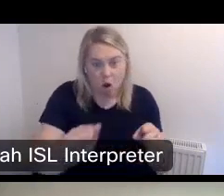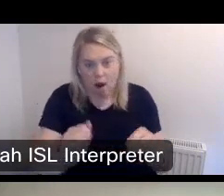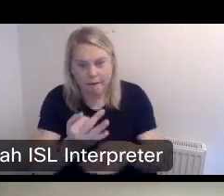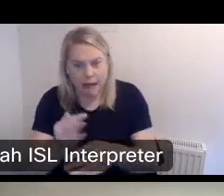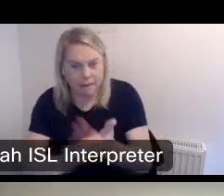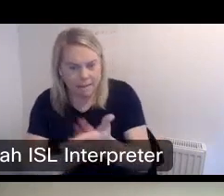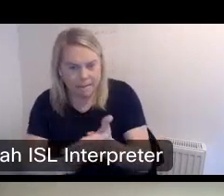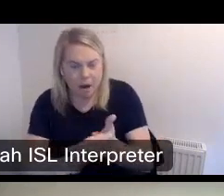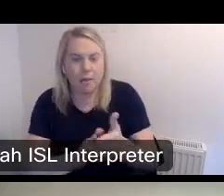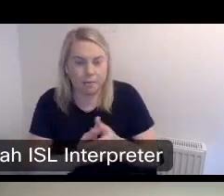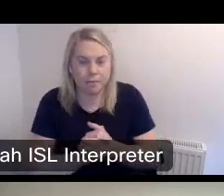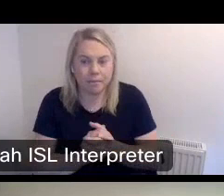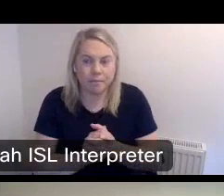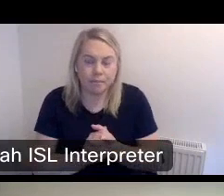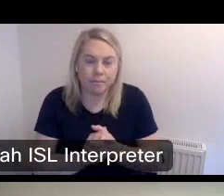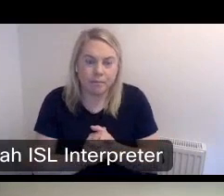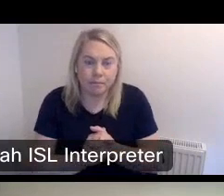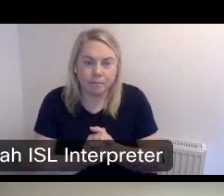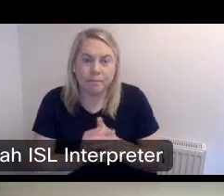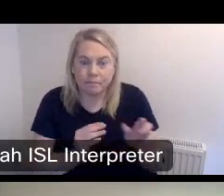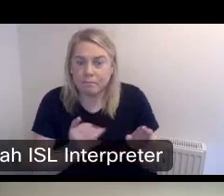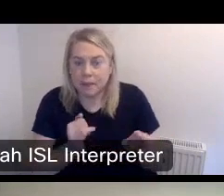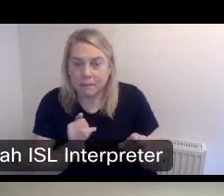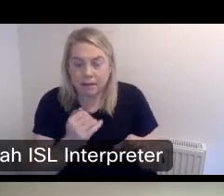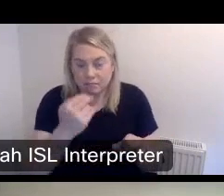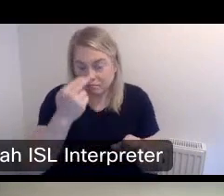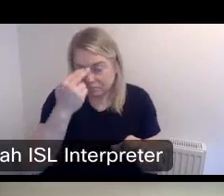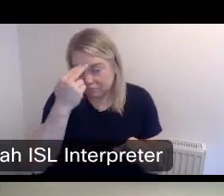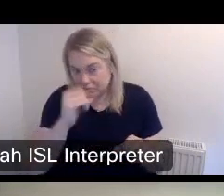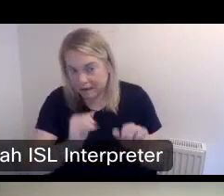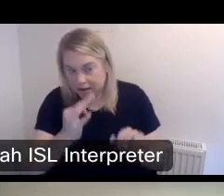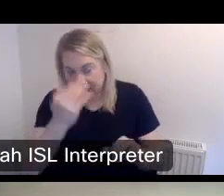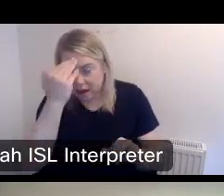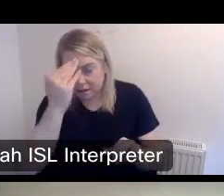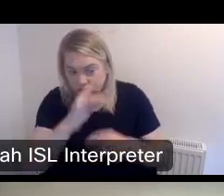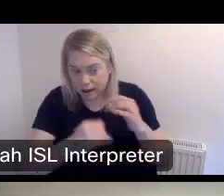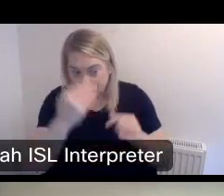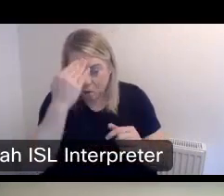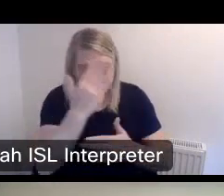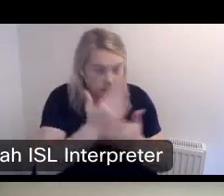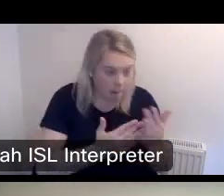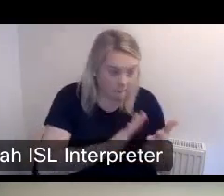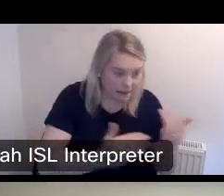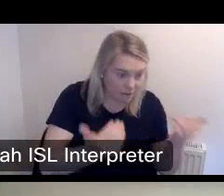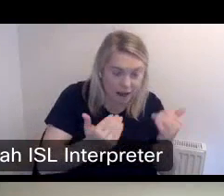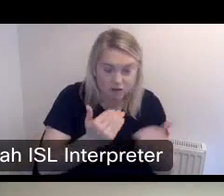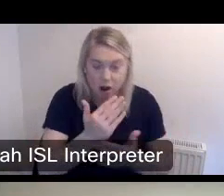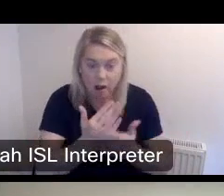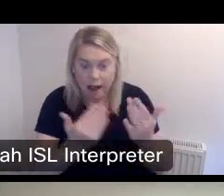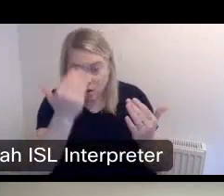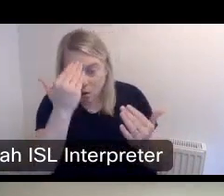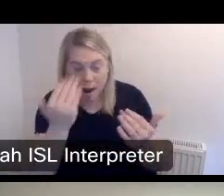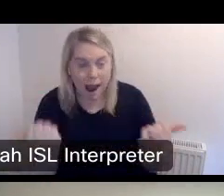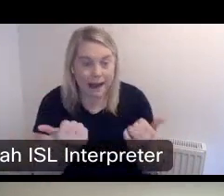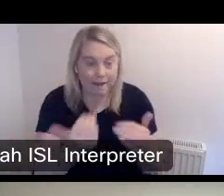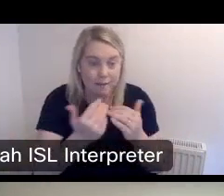the absence of knowing some or all of the consequences of the notifiable incident or some or all of the information related